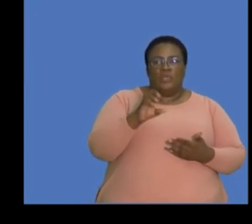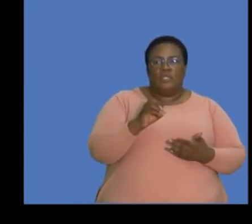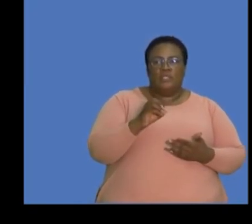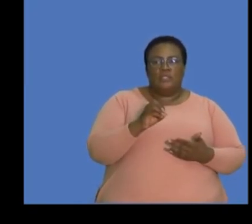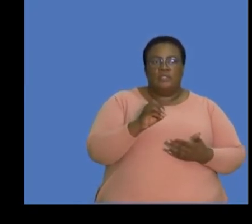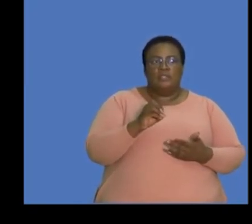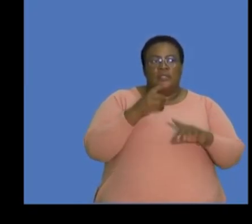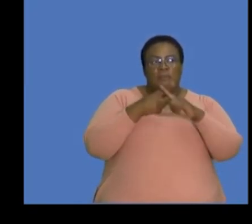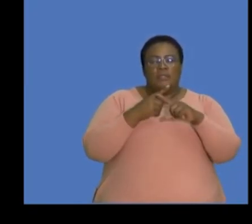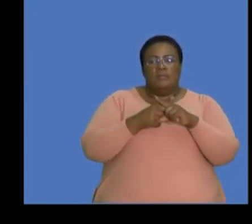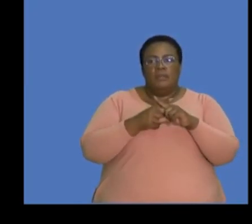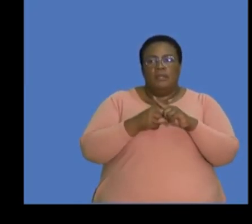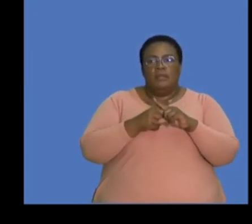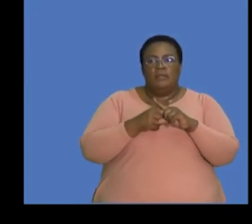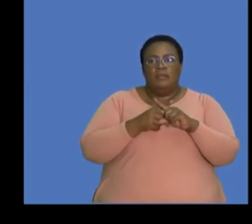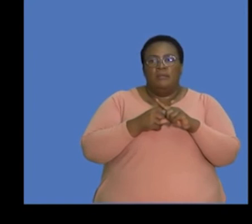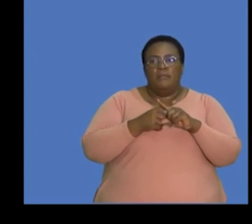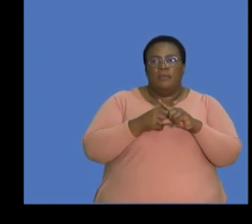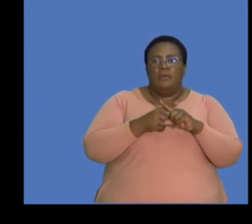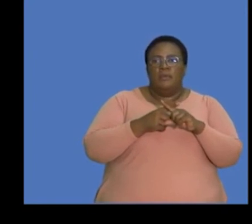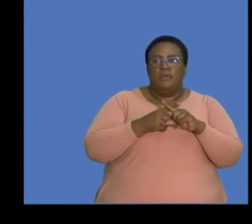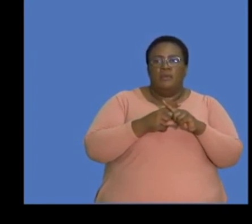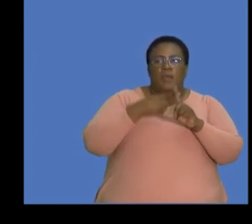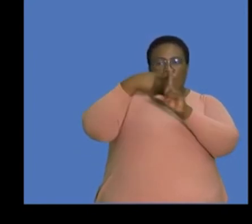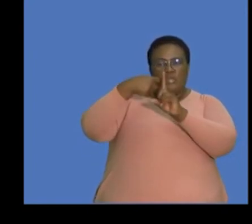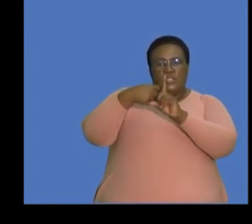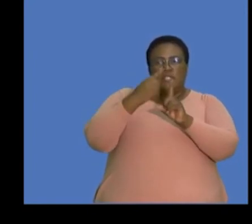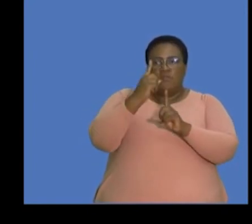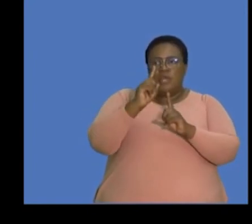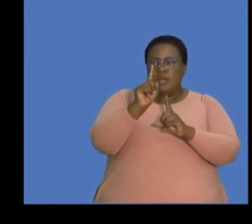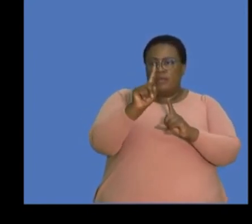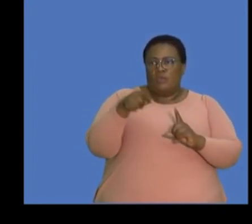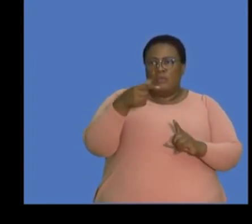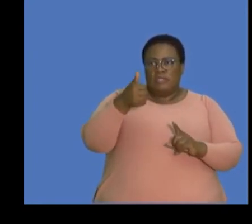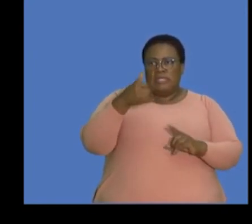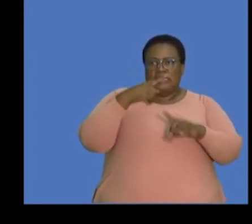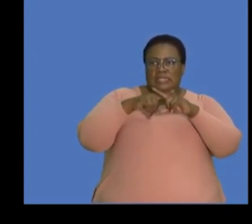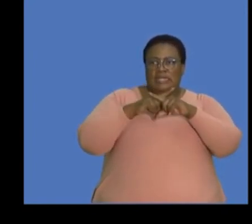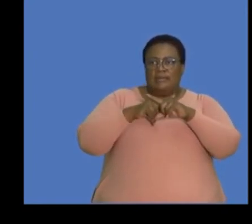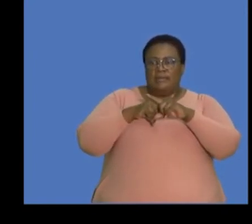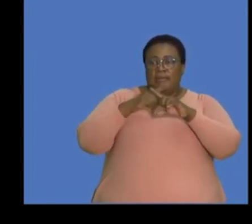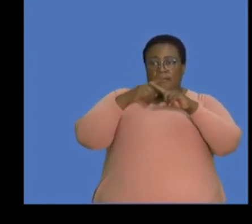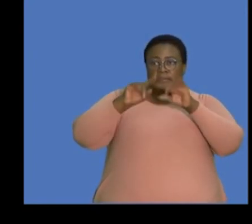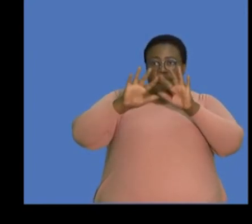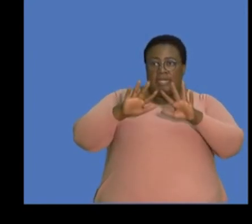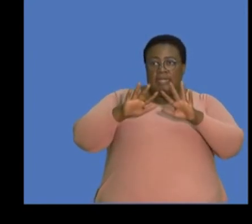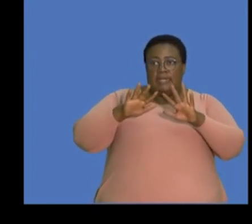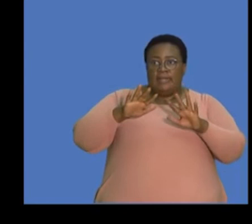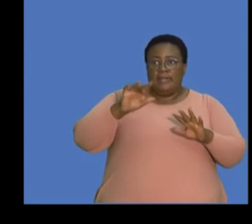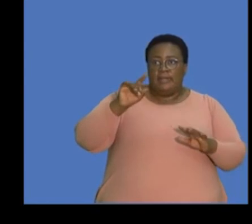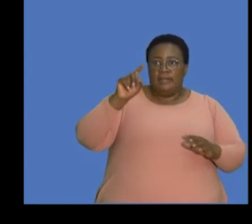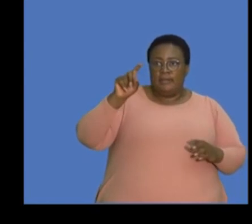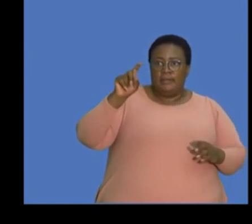we've got 20 multiplied by positive 1,6 times 10